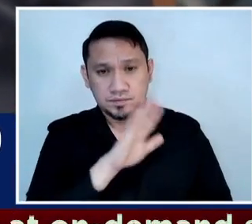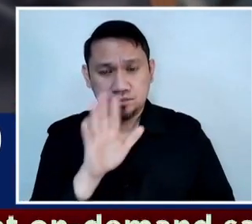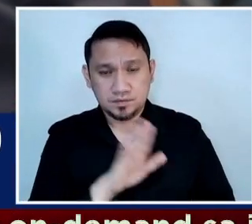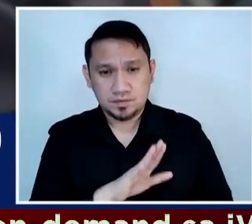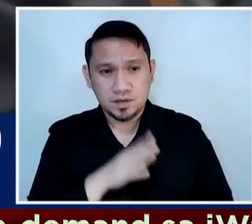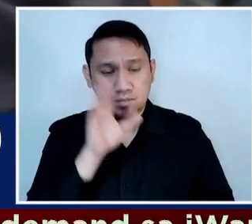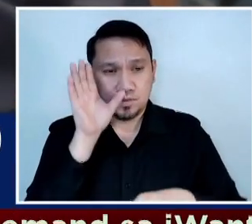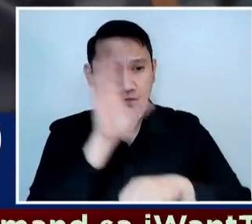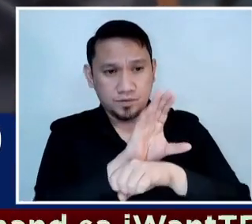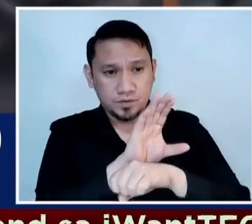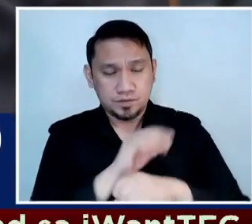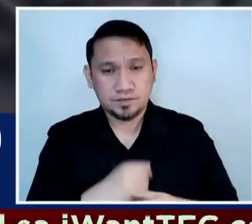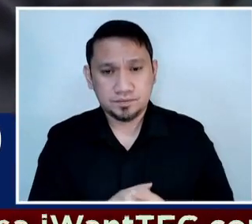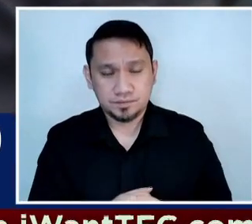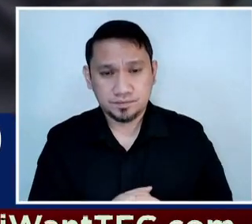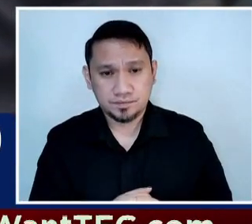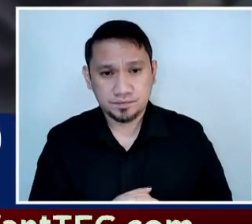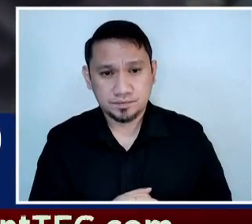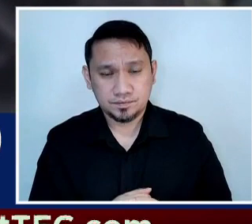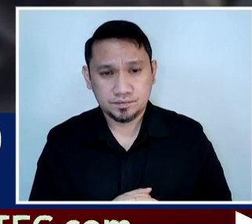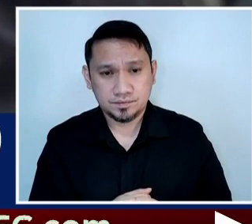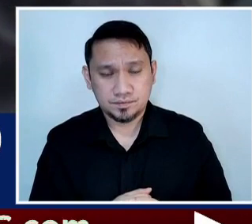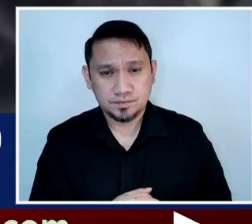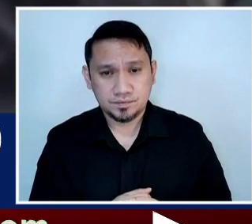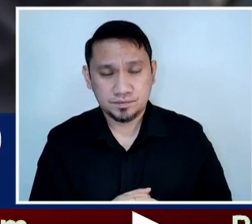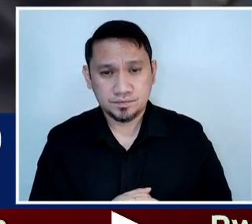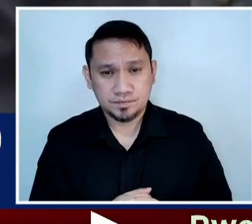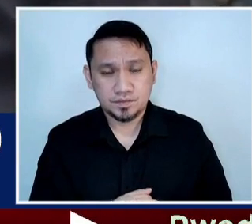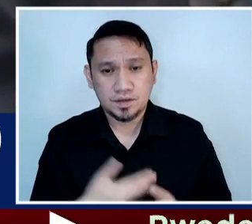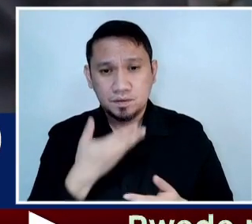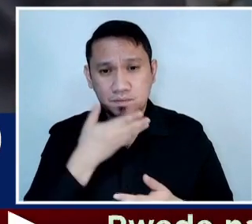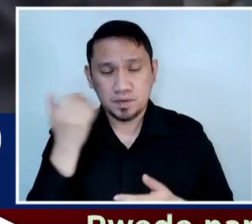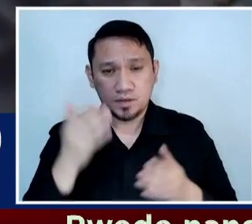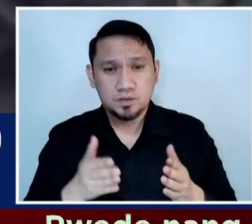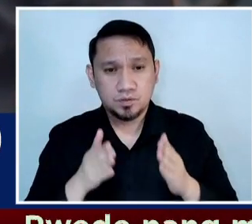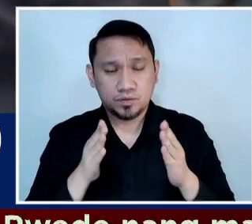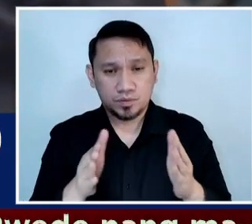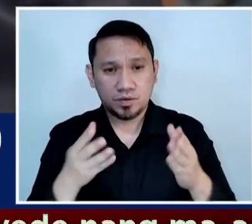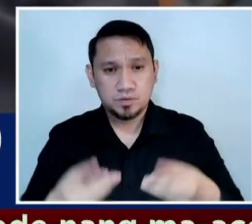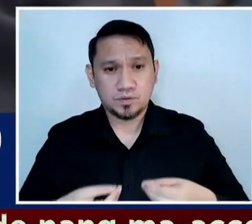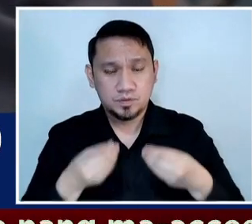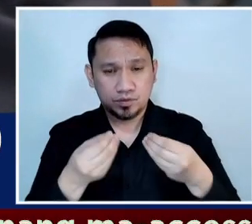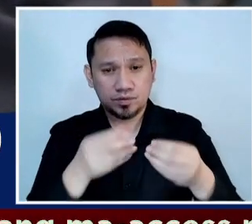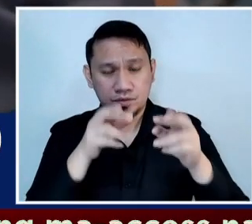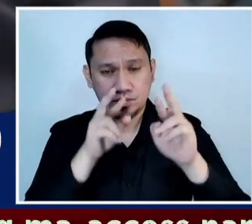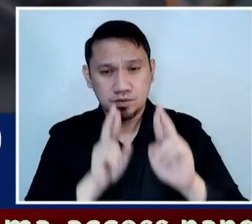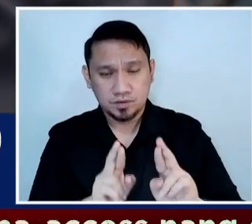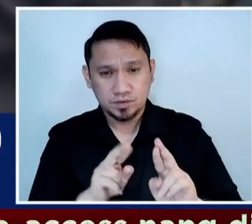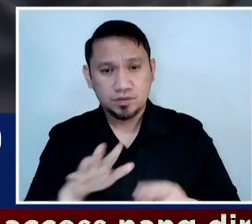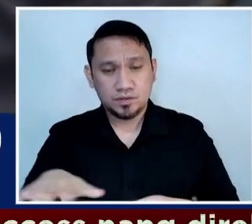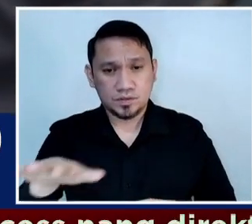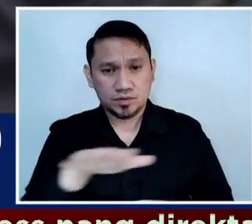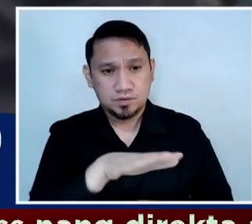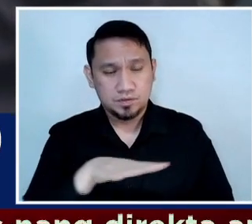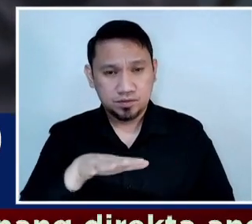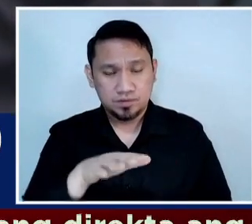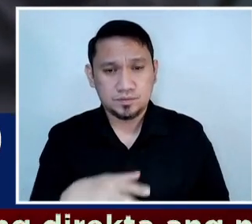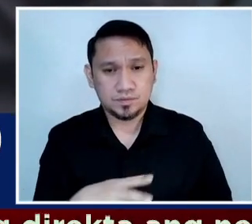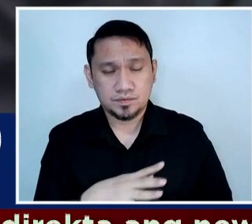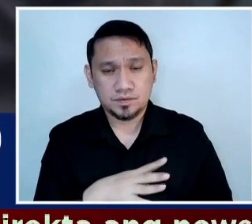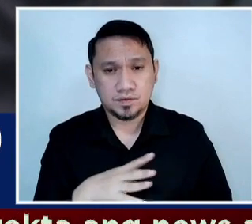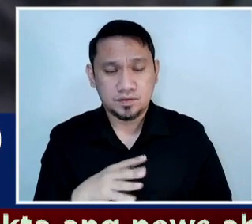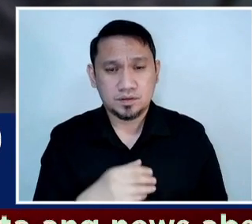imposed. And there was no better way to give respect to my peers and earn